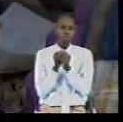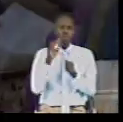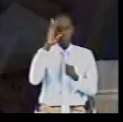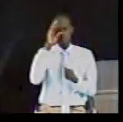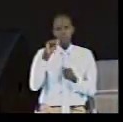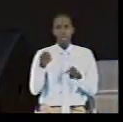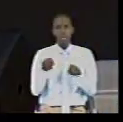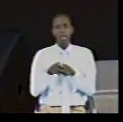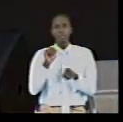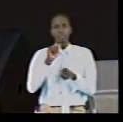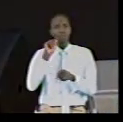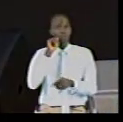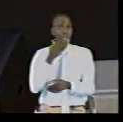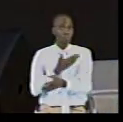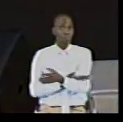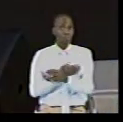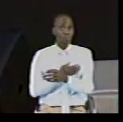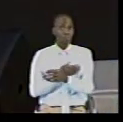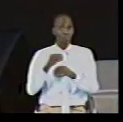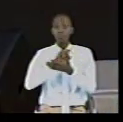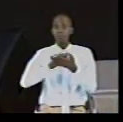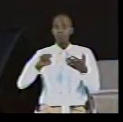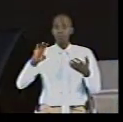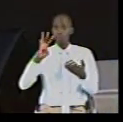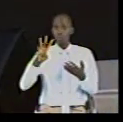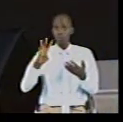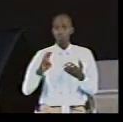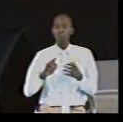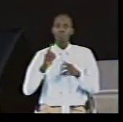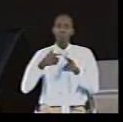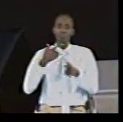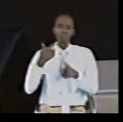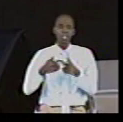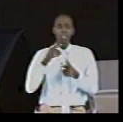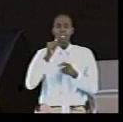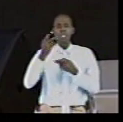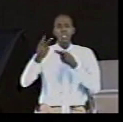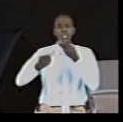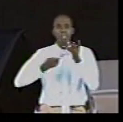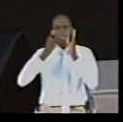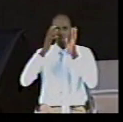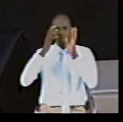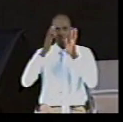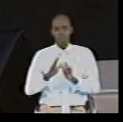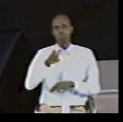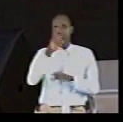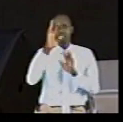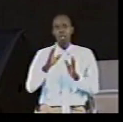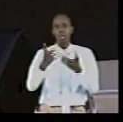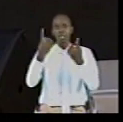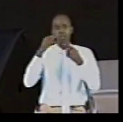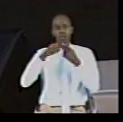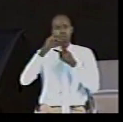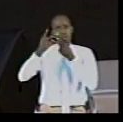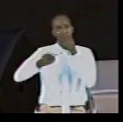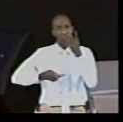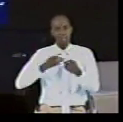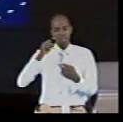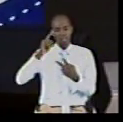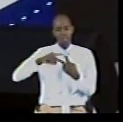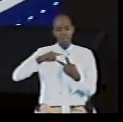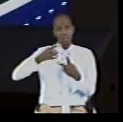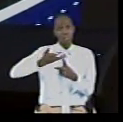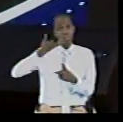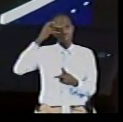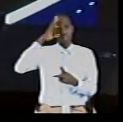says in verse 4, and there came a traveler unto the rich man, and he